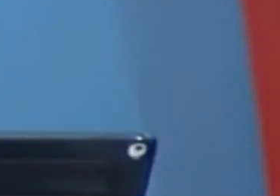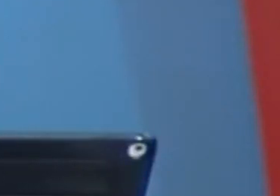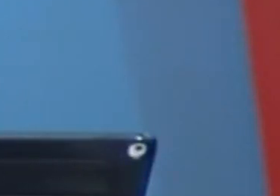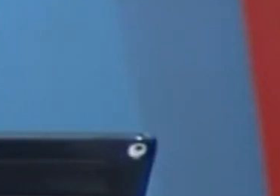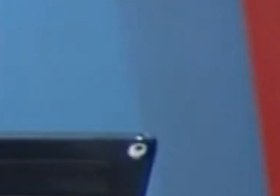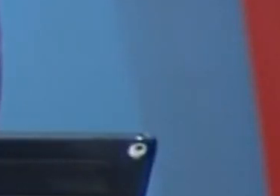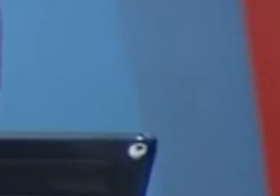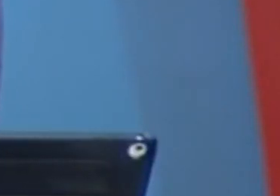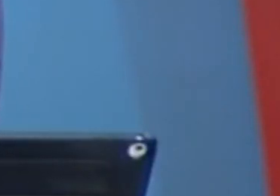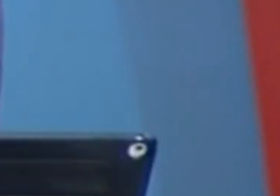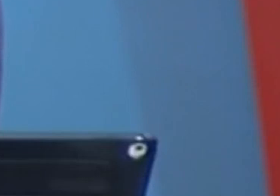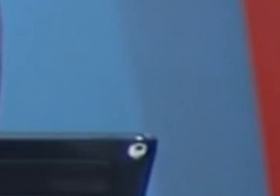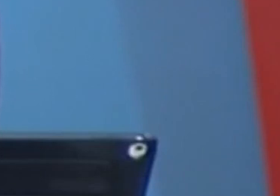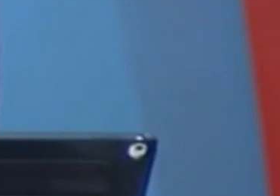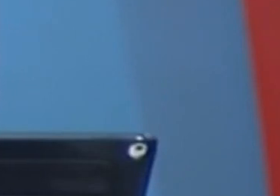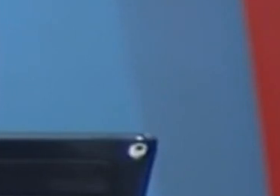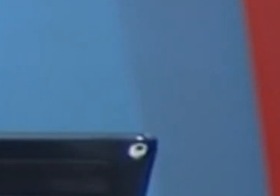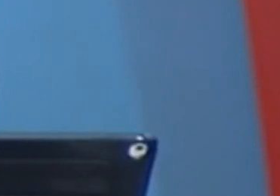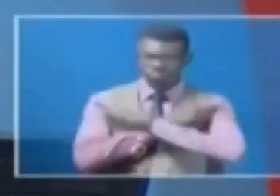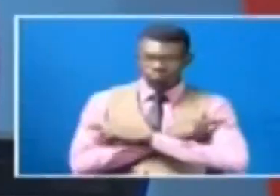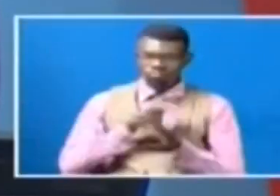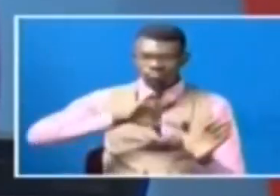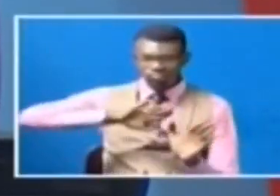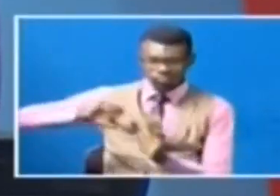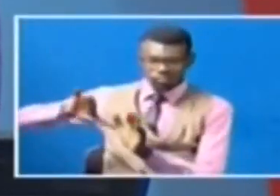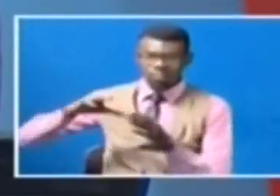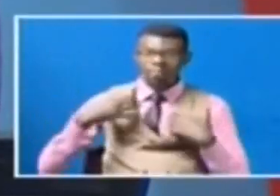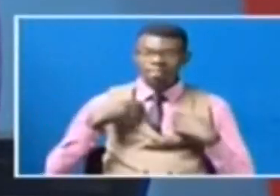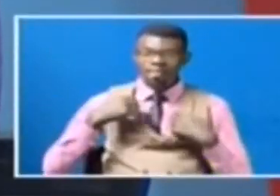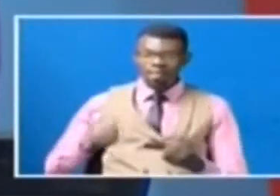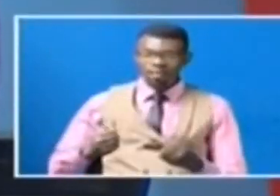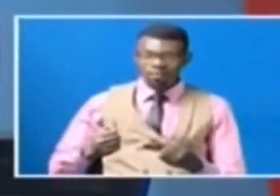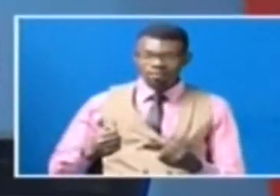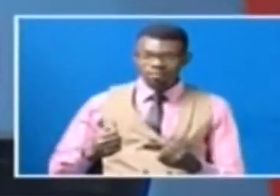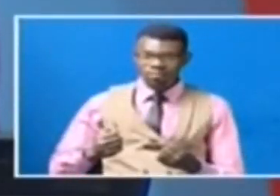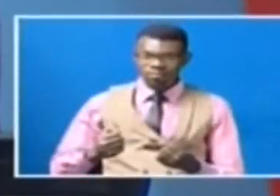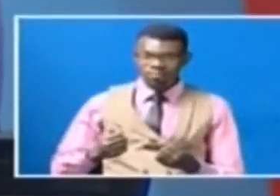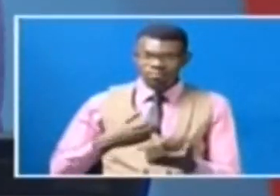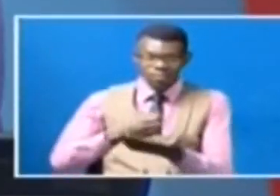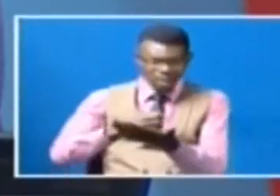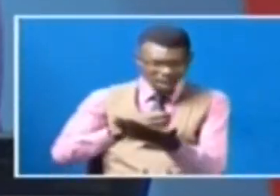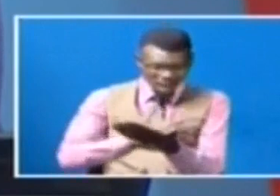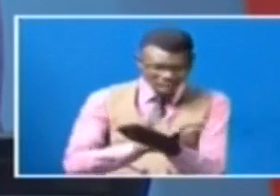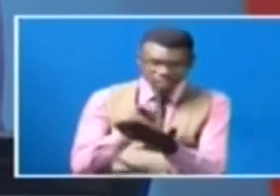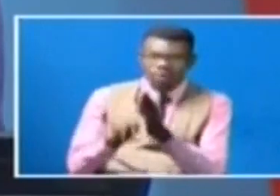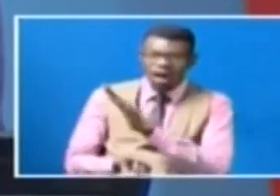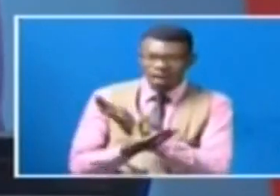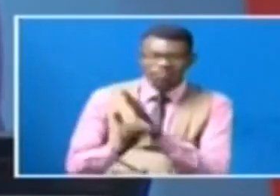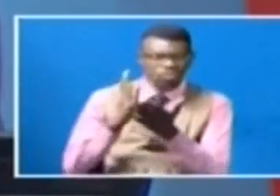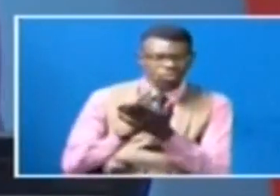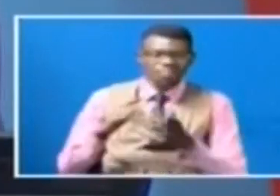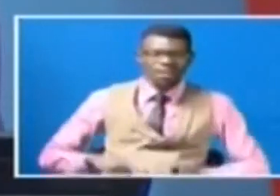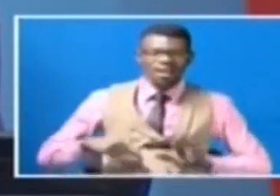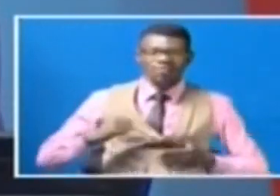May his soul rest in peace. To health matters, having a cancer diagnosis is often a life-changing moment. These